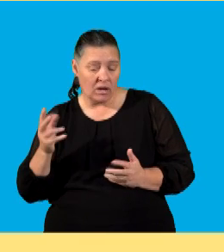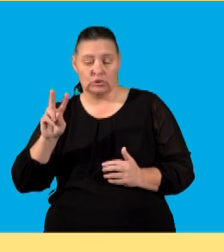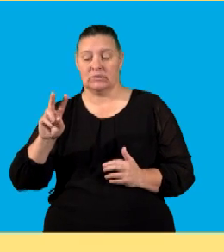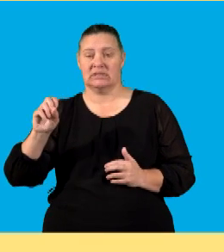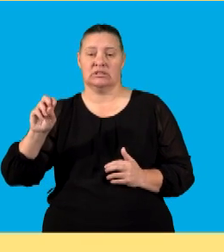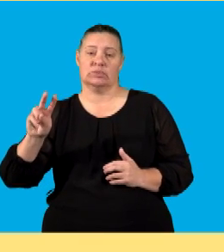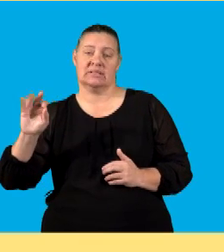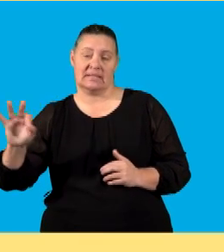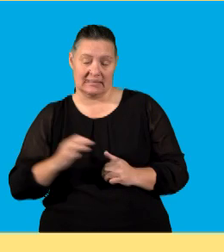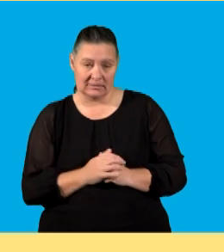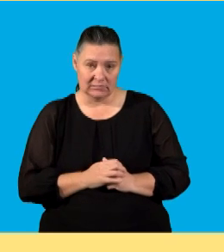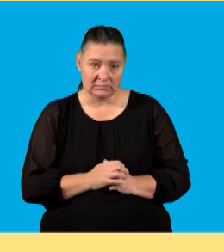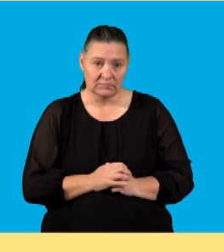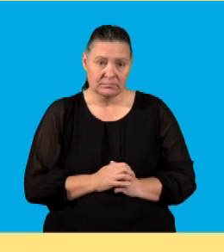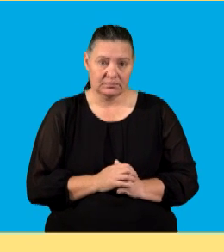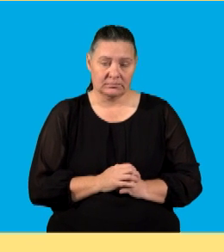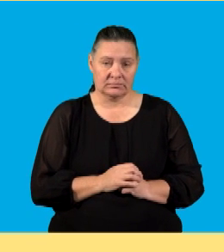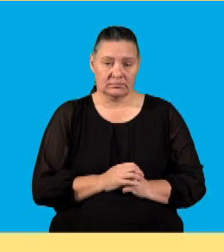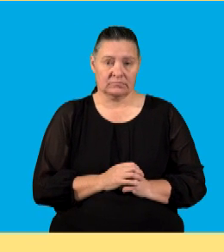15.8% in